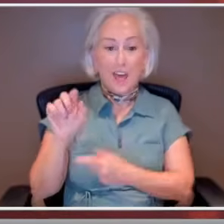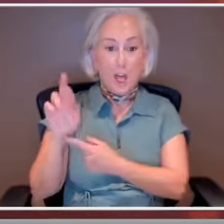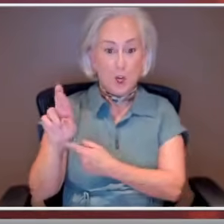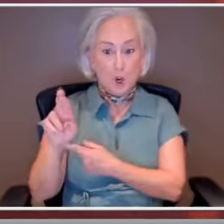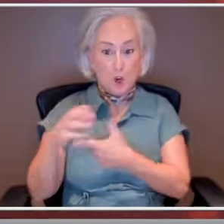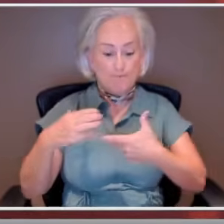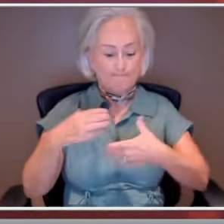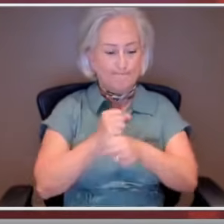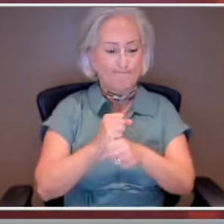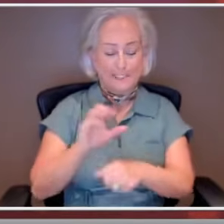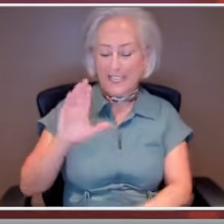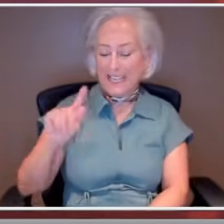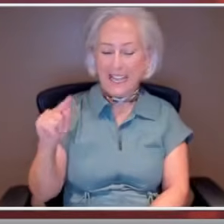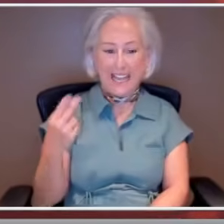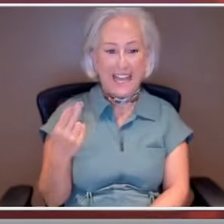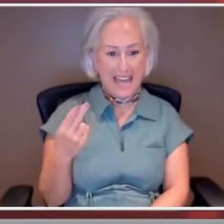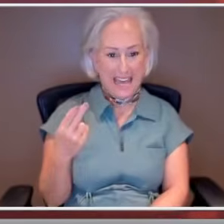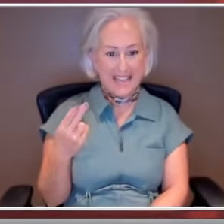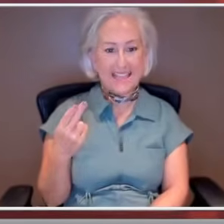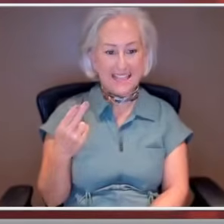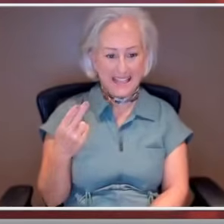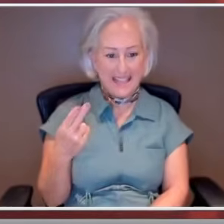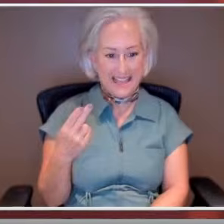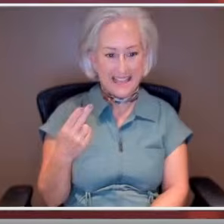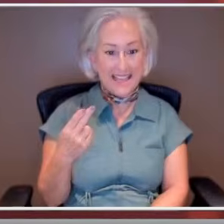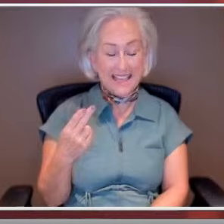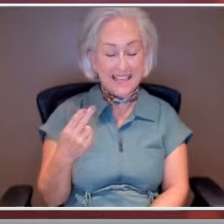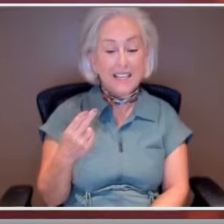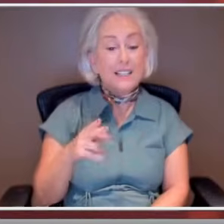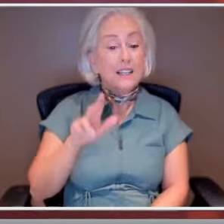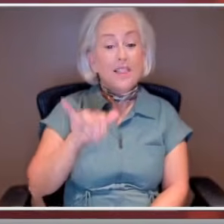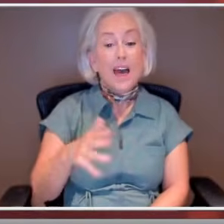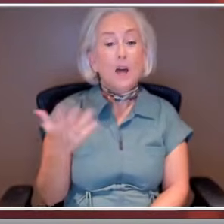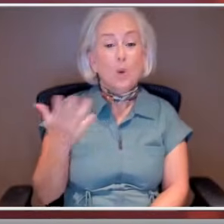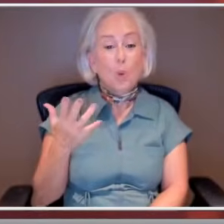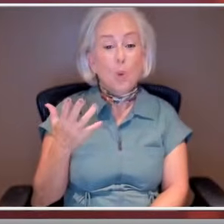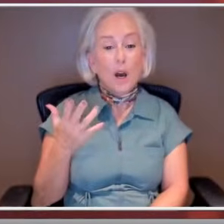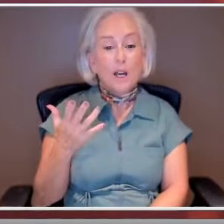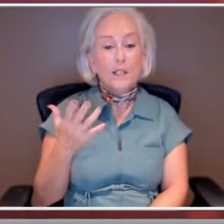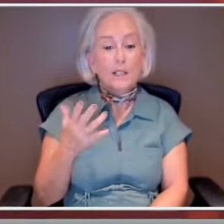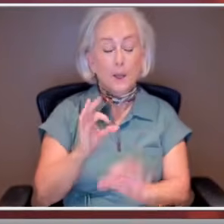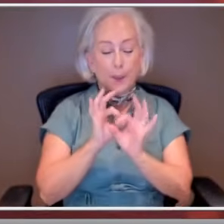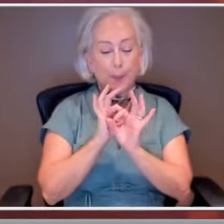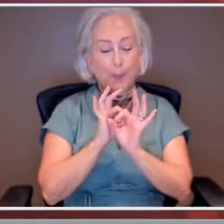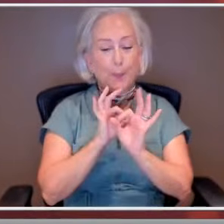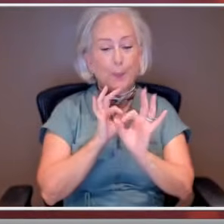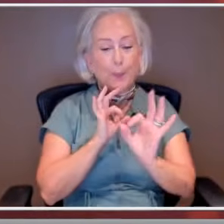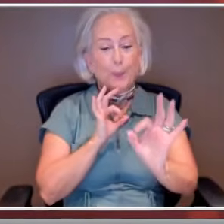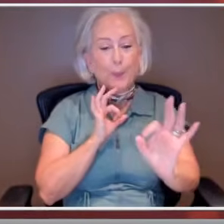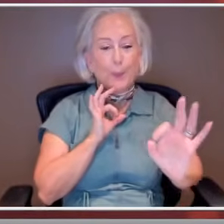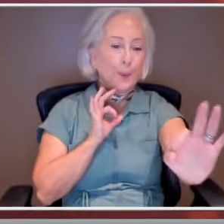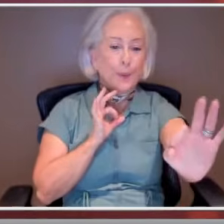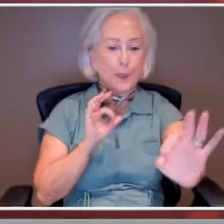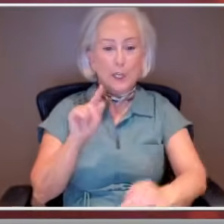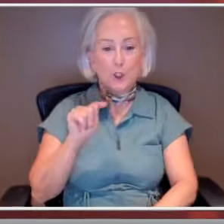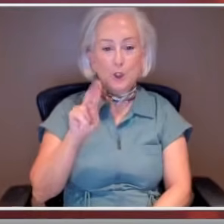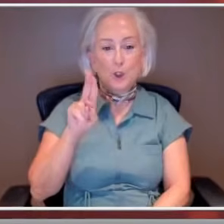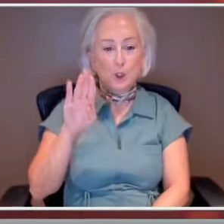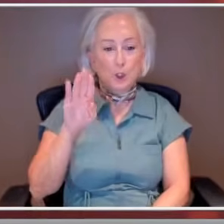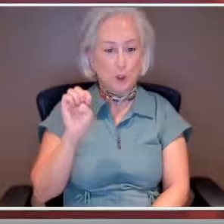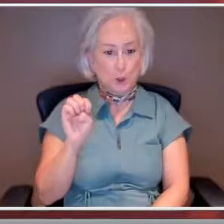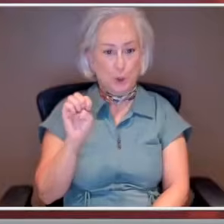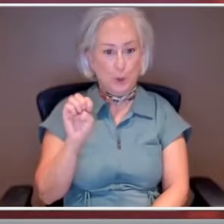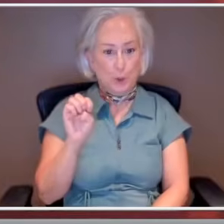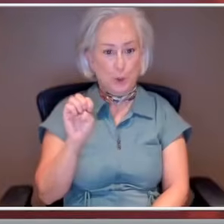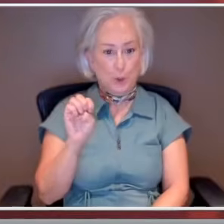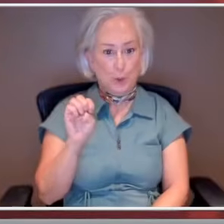stands for, It's is what just, went up Keith's leg. That's right. A Okay. catheter is just a hollow plastic tube. It turns out that those hollow plastic tubes can be